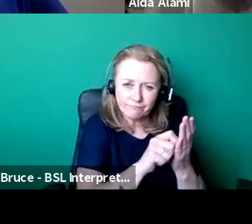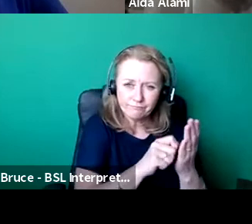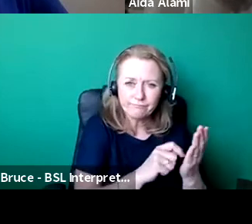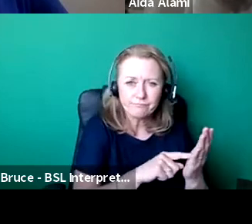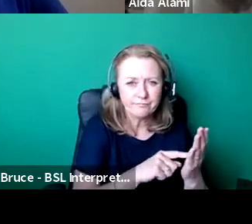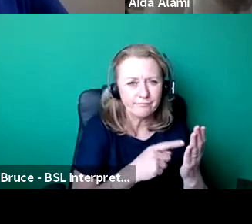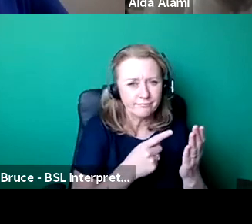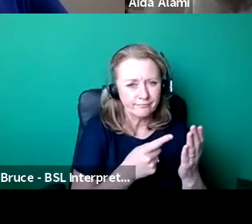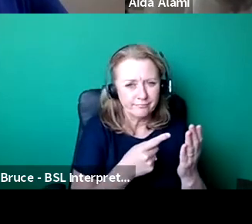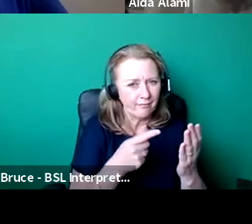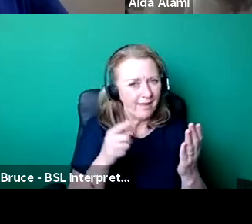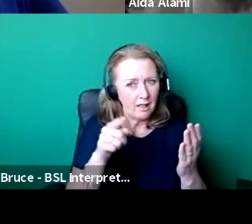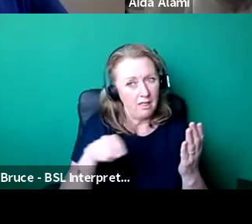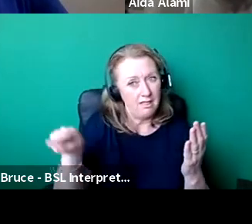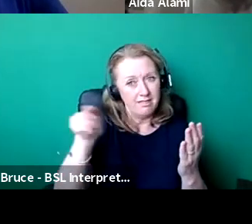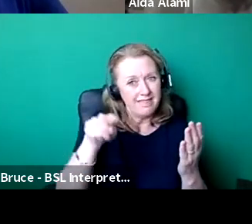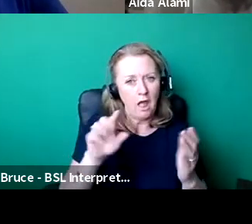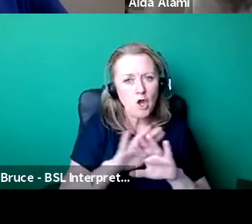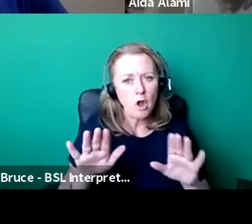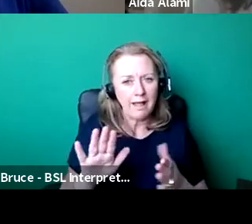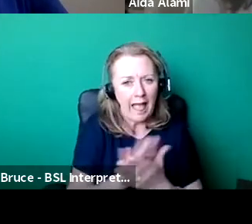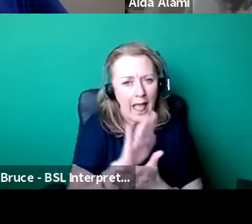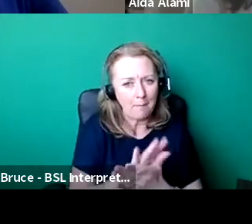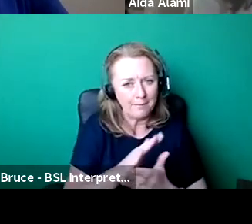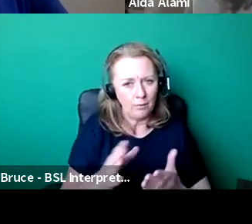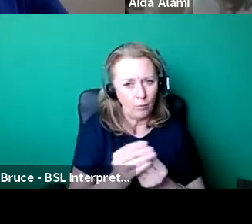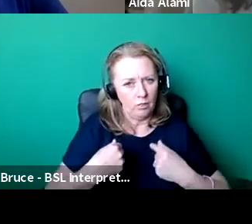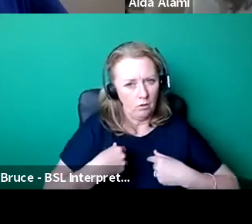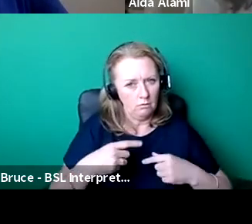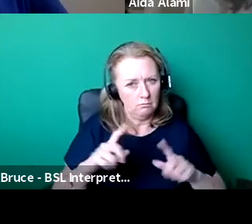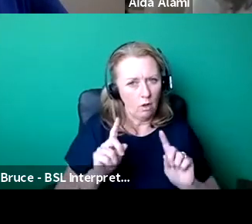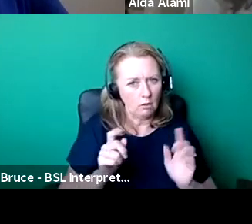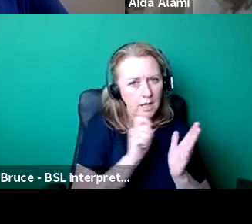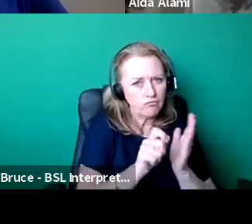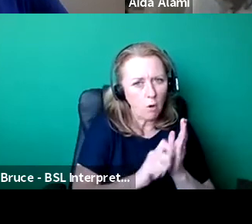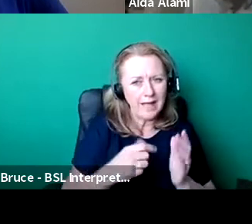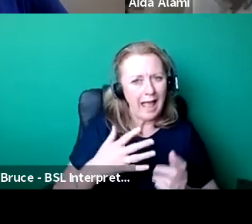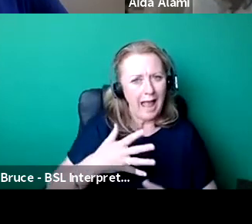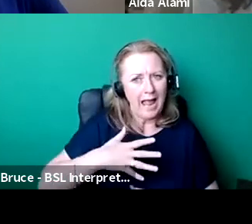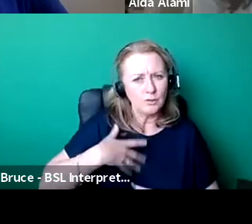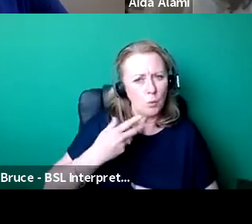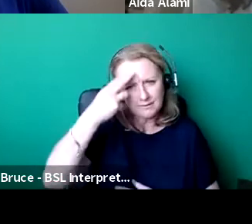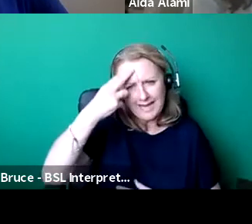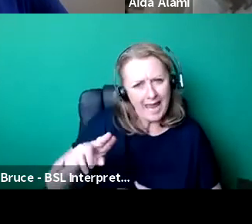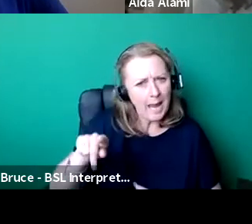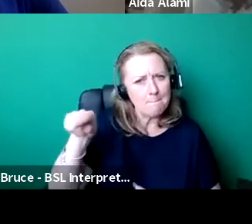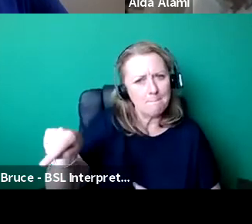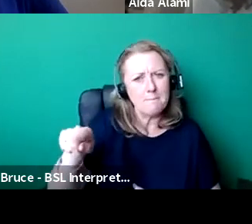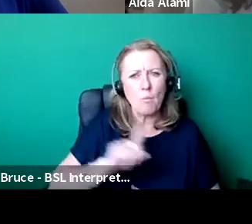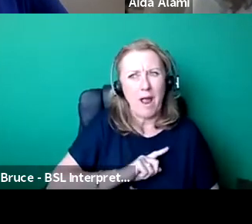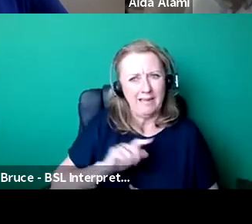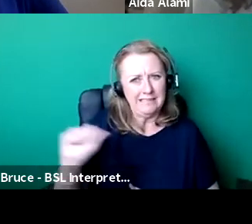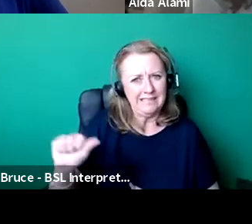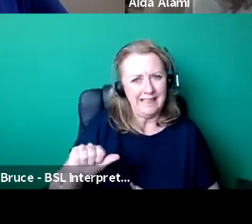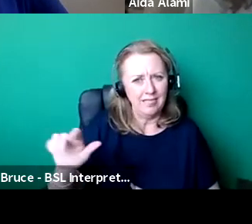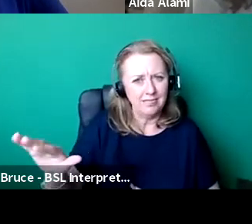some parties are not happy with. I don't want to really mention names, because these militias, or the militia leaders, they're still there on the ground.